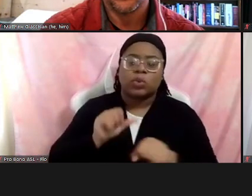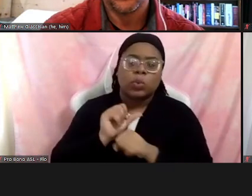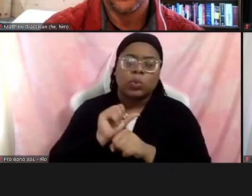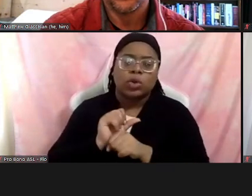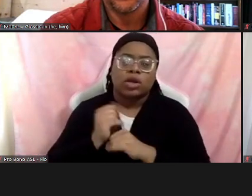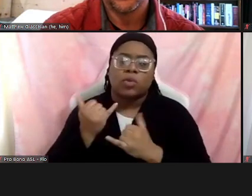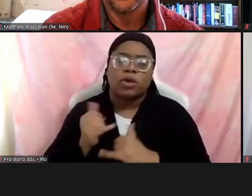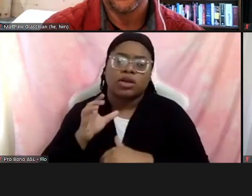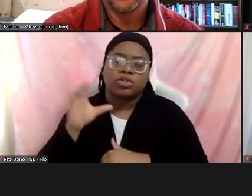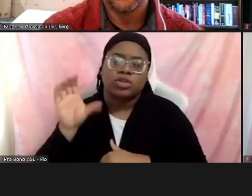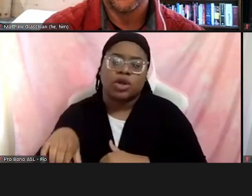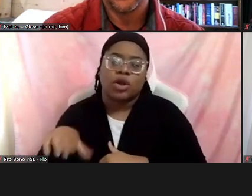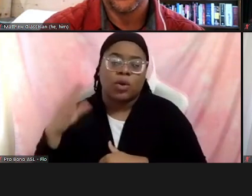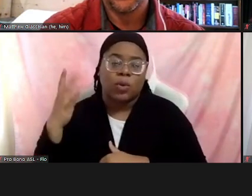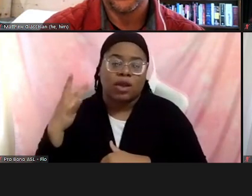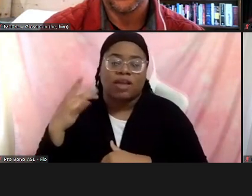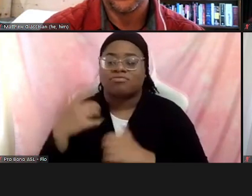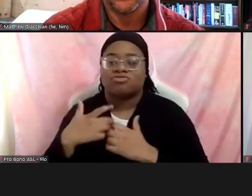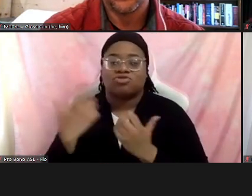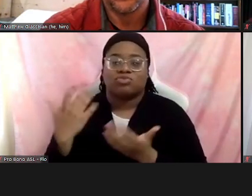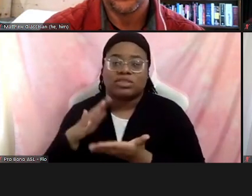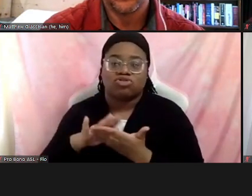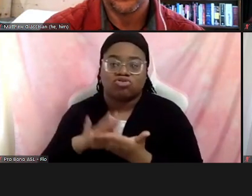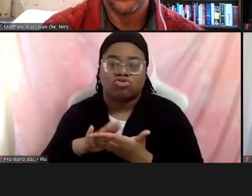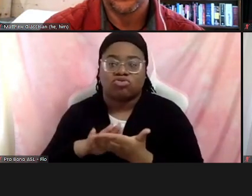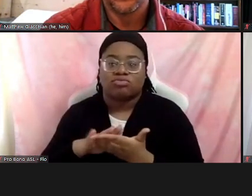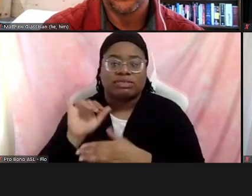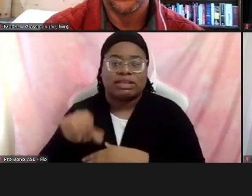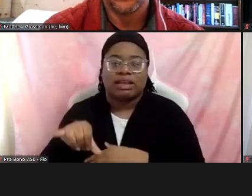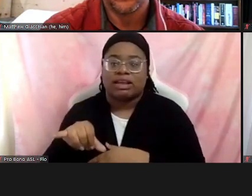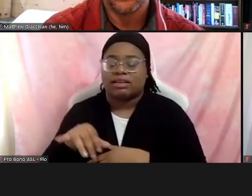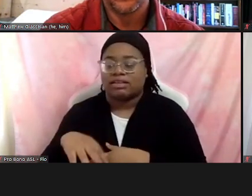Chicago because there are a number of schools who